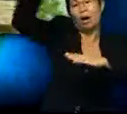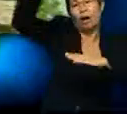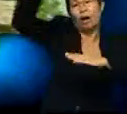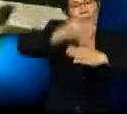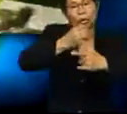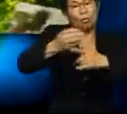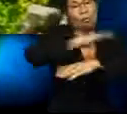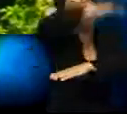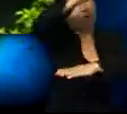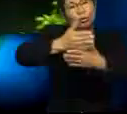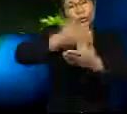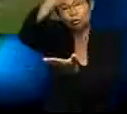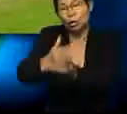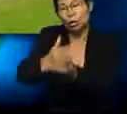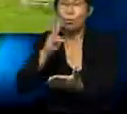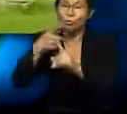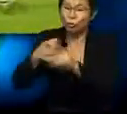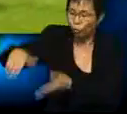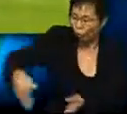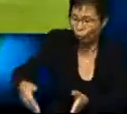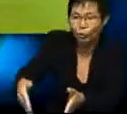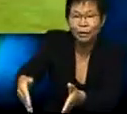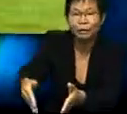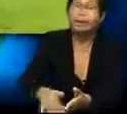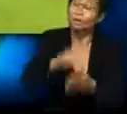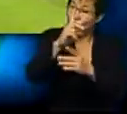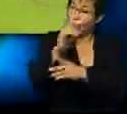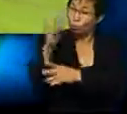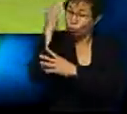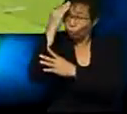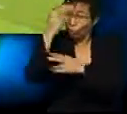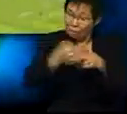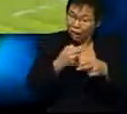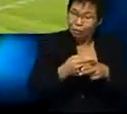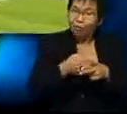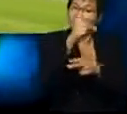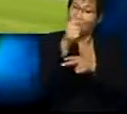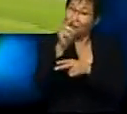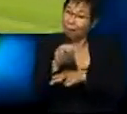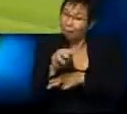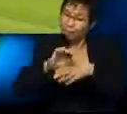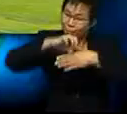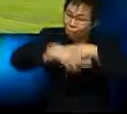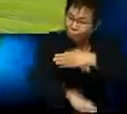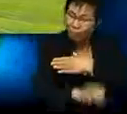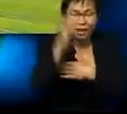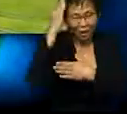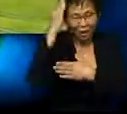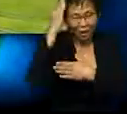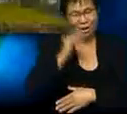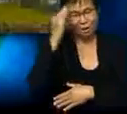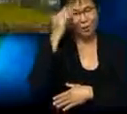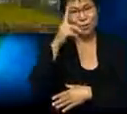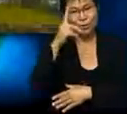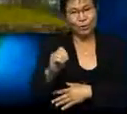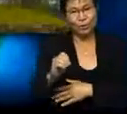mountain to stop the water from flowing. Do you know the names of any dams? I do.